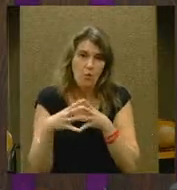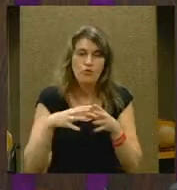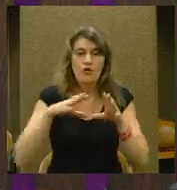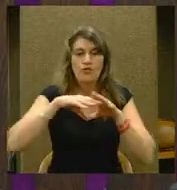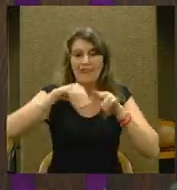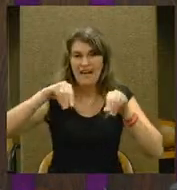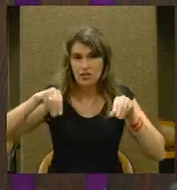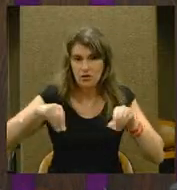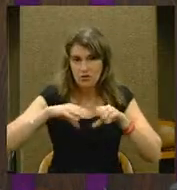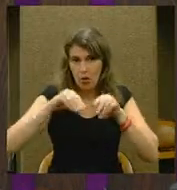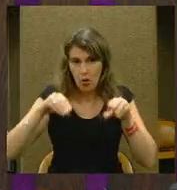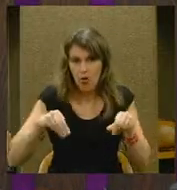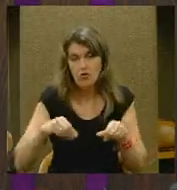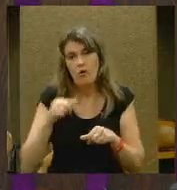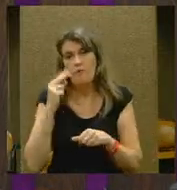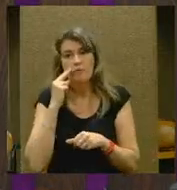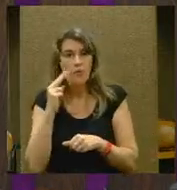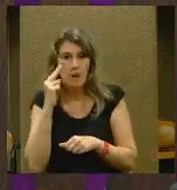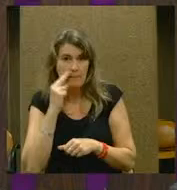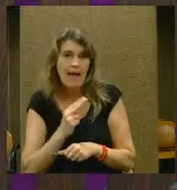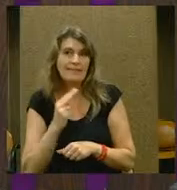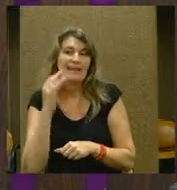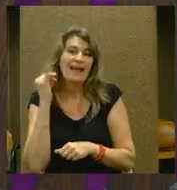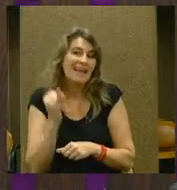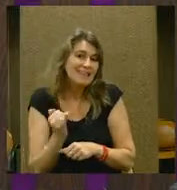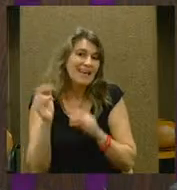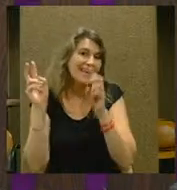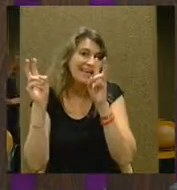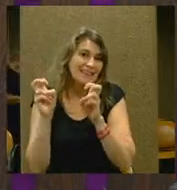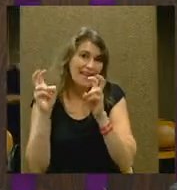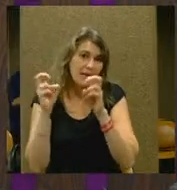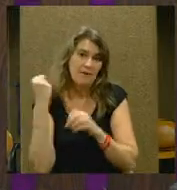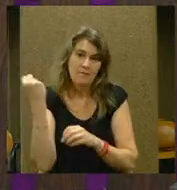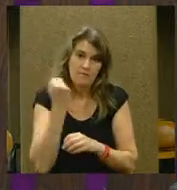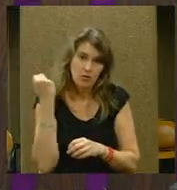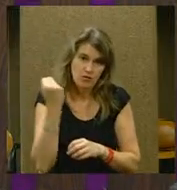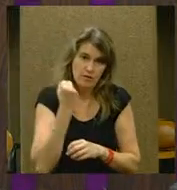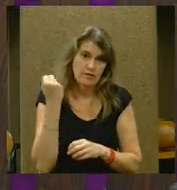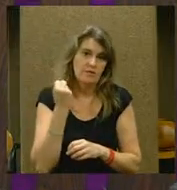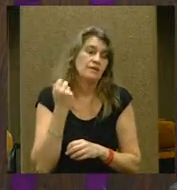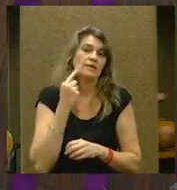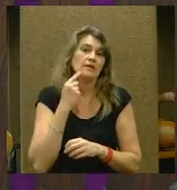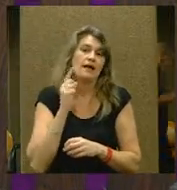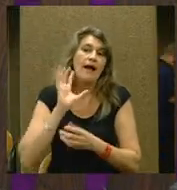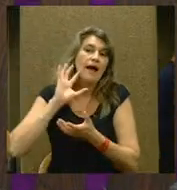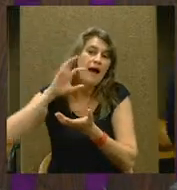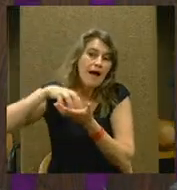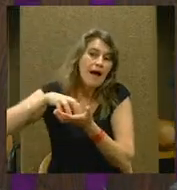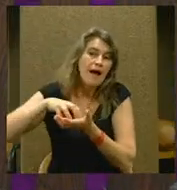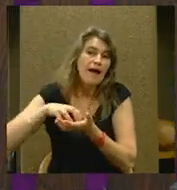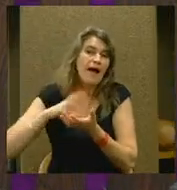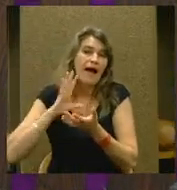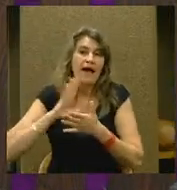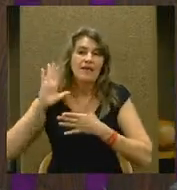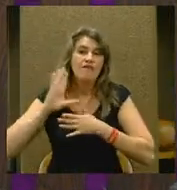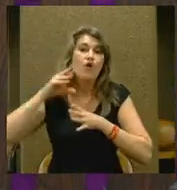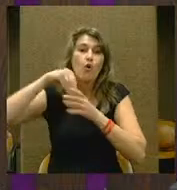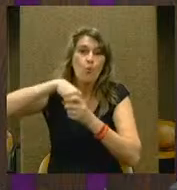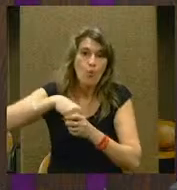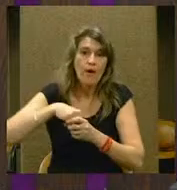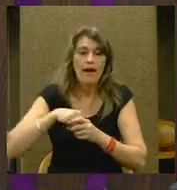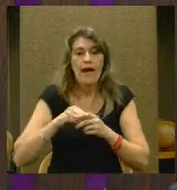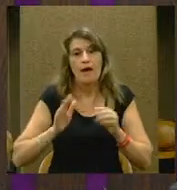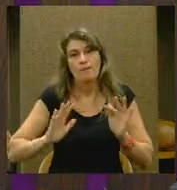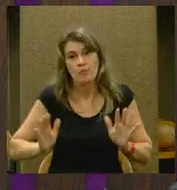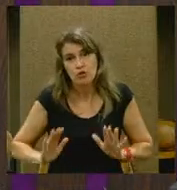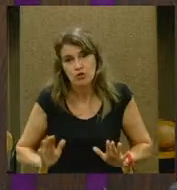with us on the territory, also regarding the different problems they have in each area, and